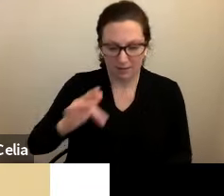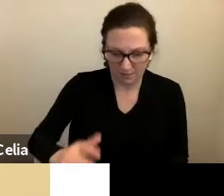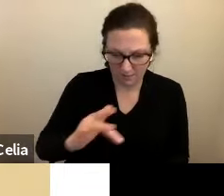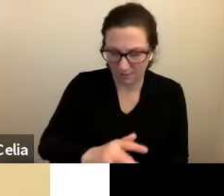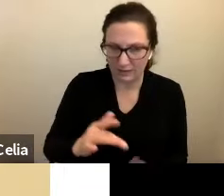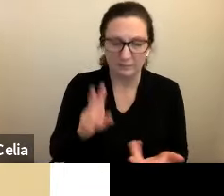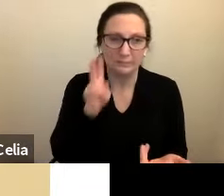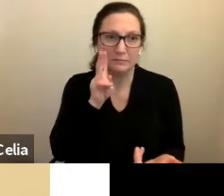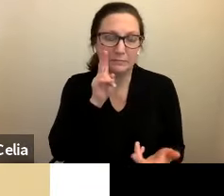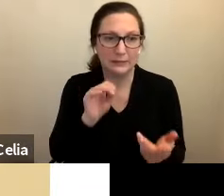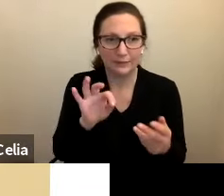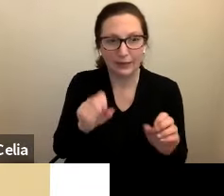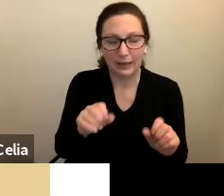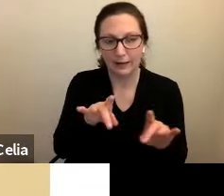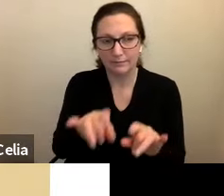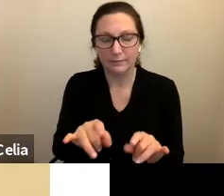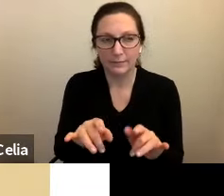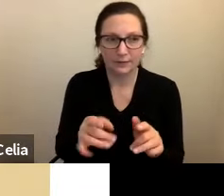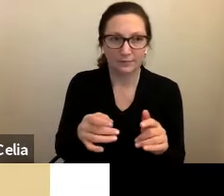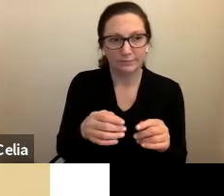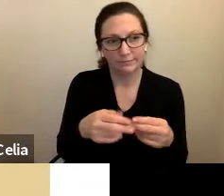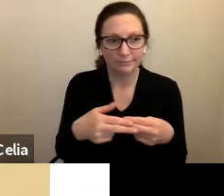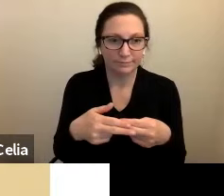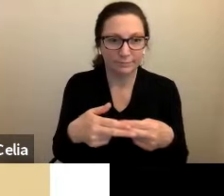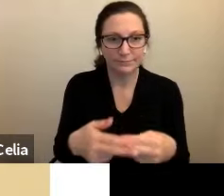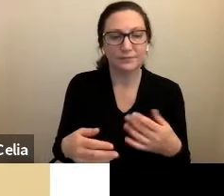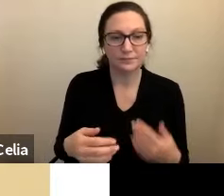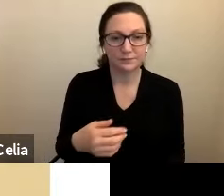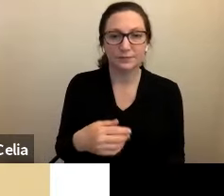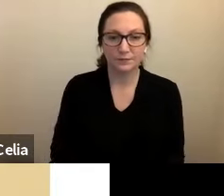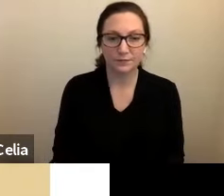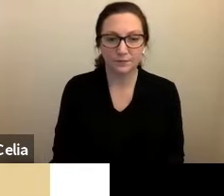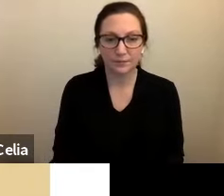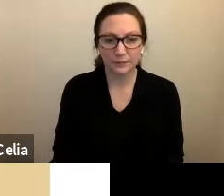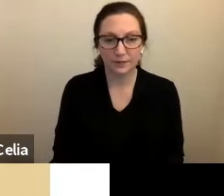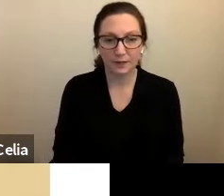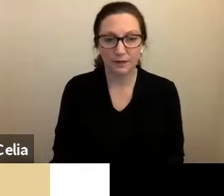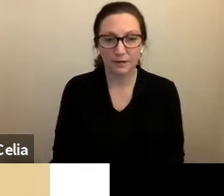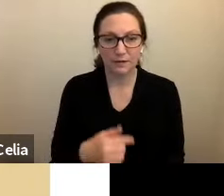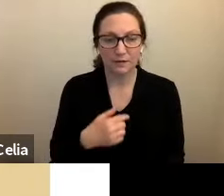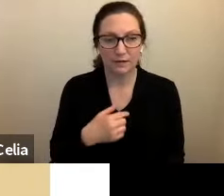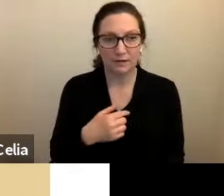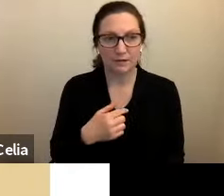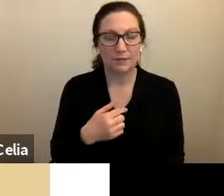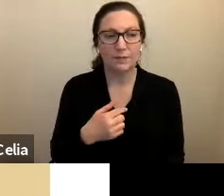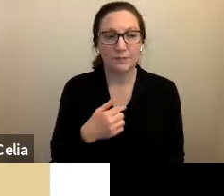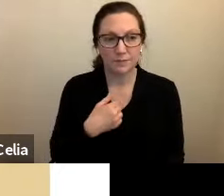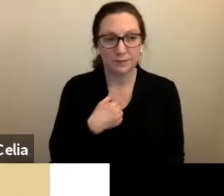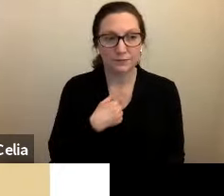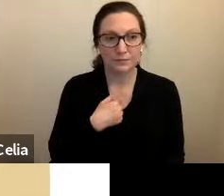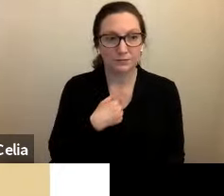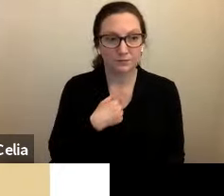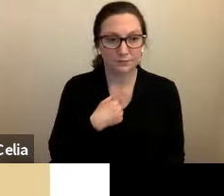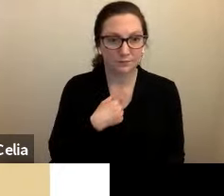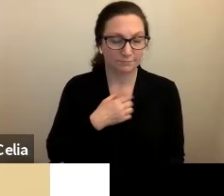work. It's going to work anyway. I got an animation notice. I'm grateful to